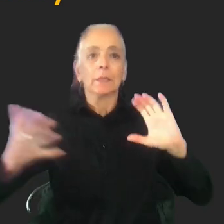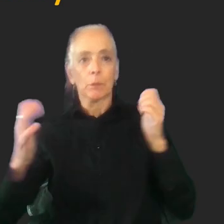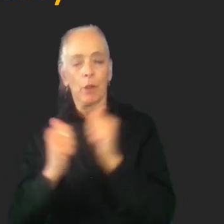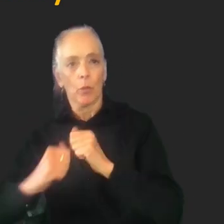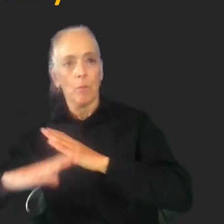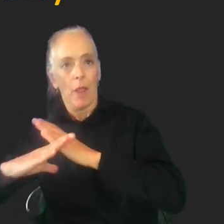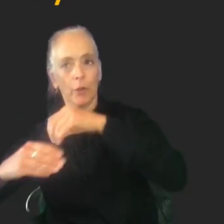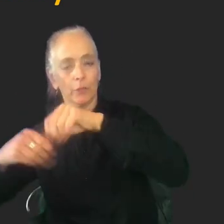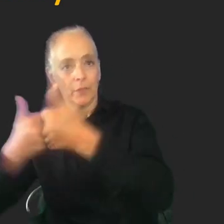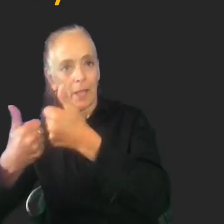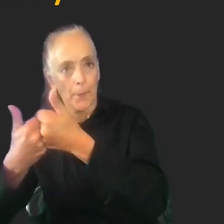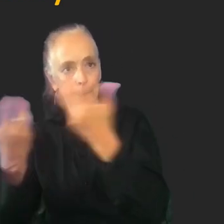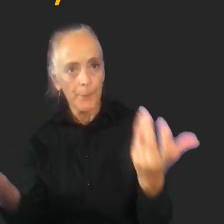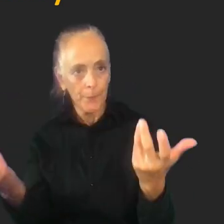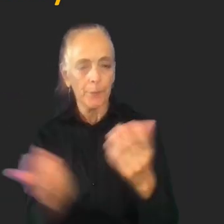presents